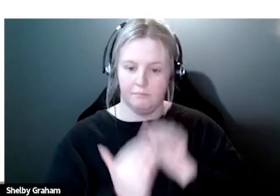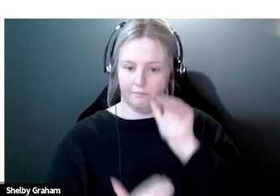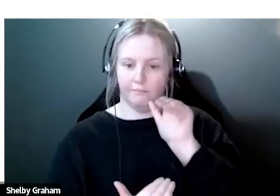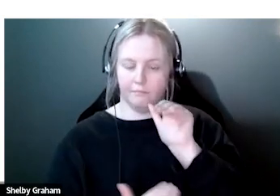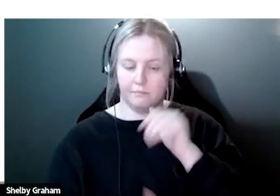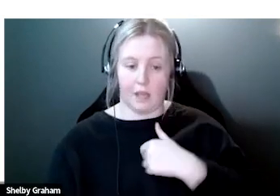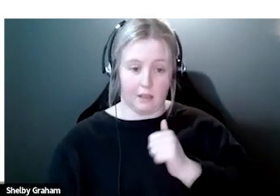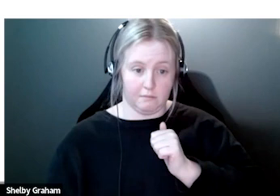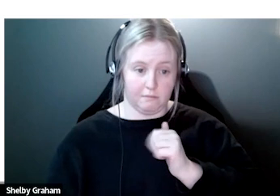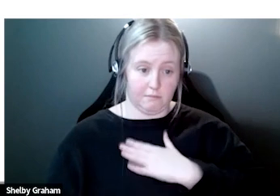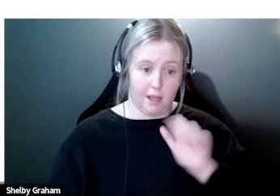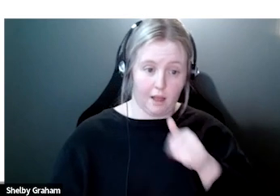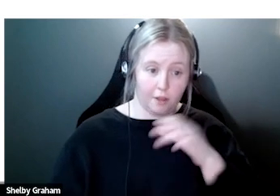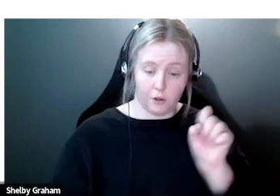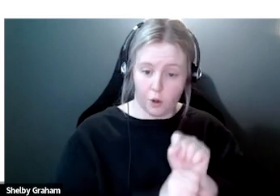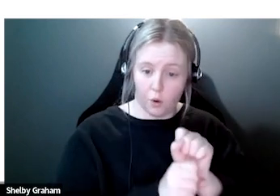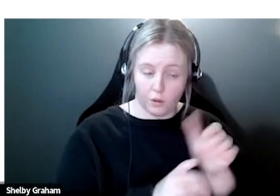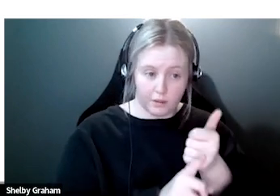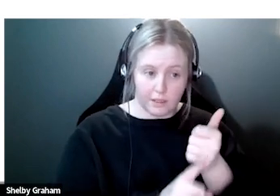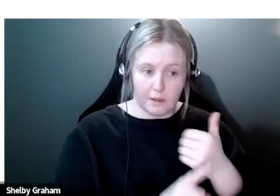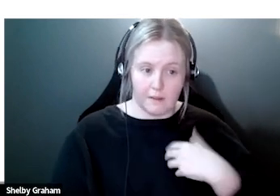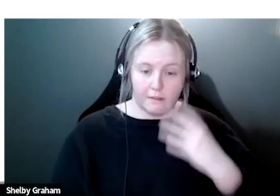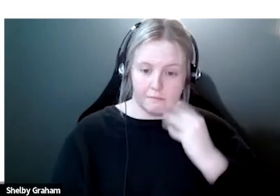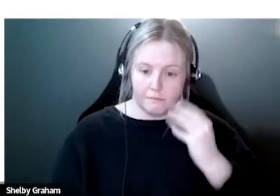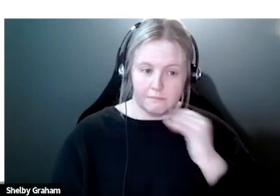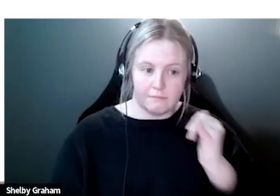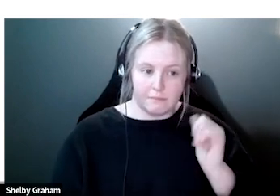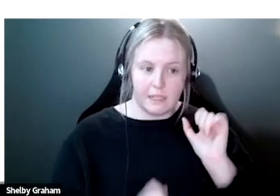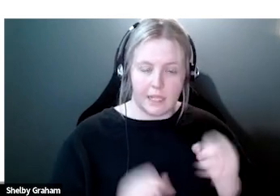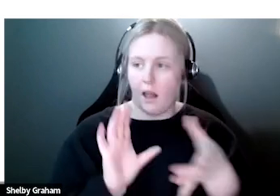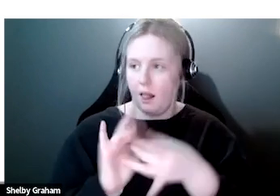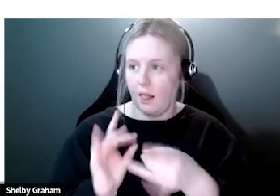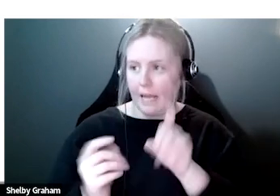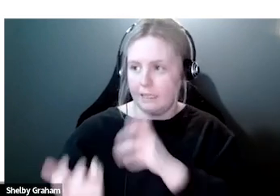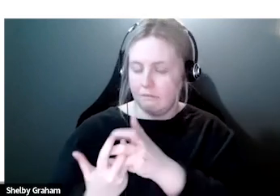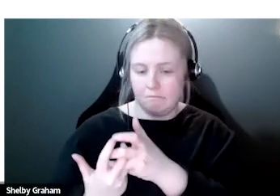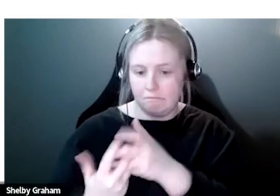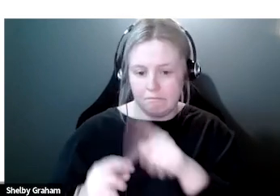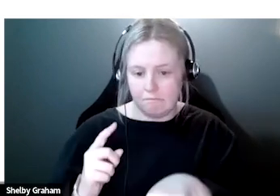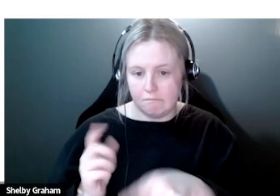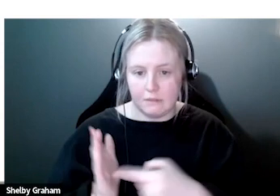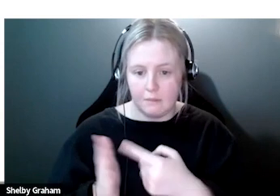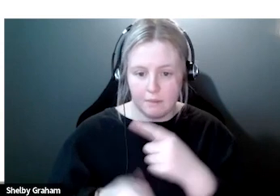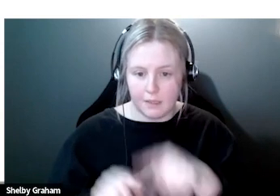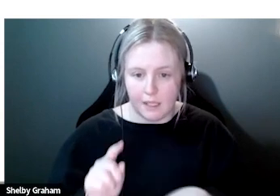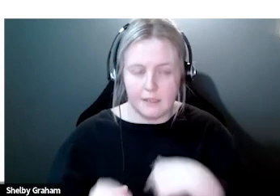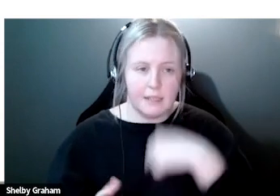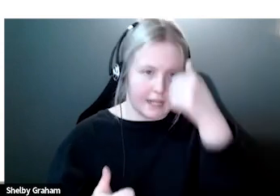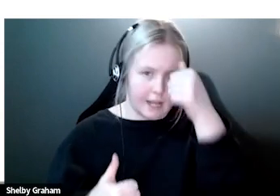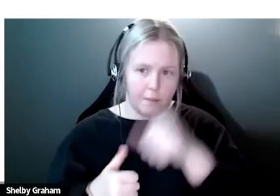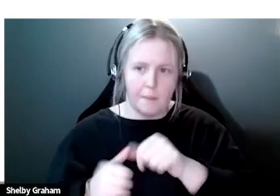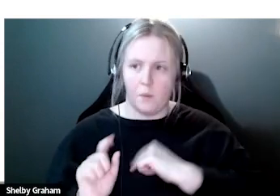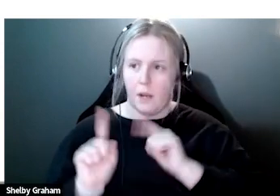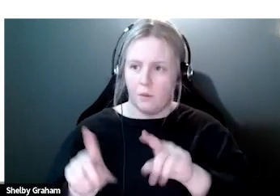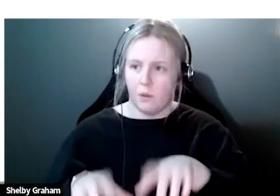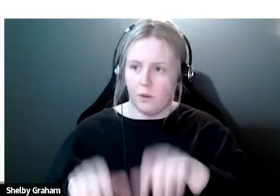same opportunity to disclose just accommodations. I recall getting going in to get my master's